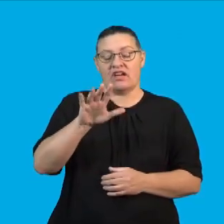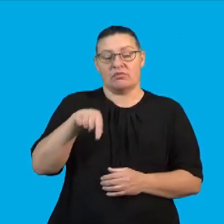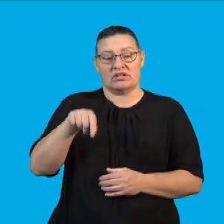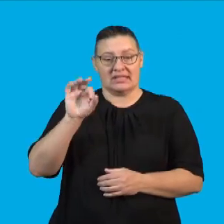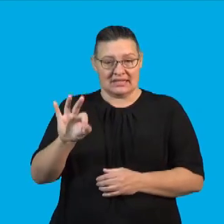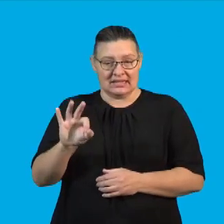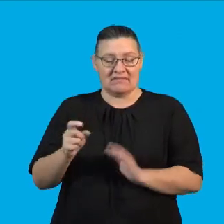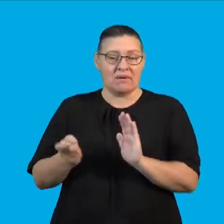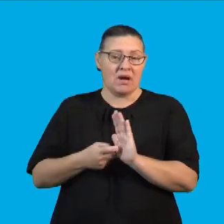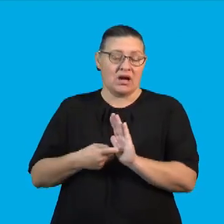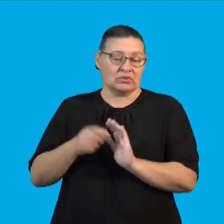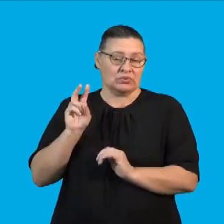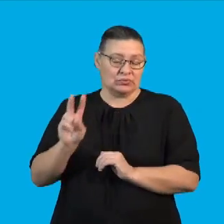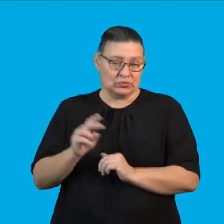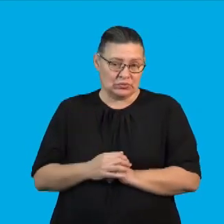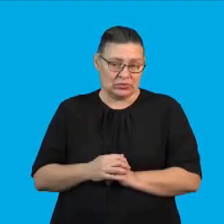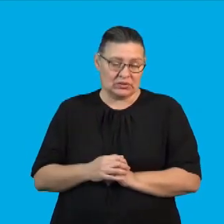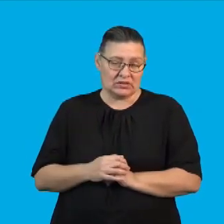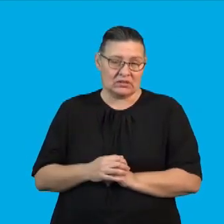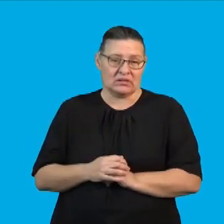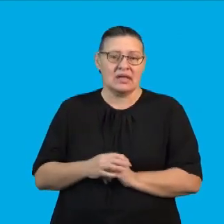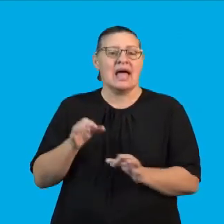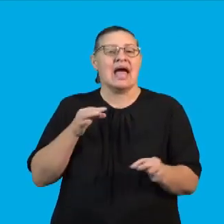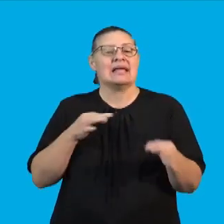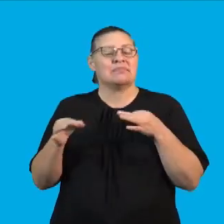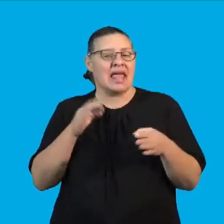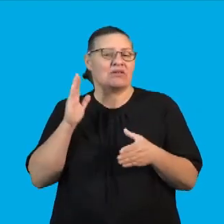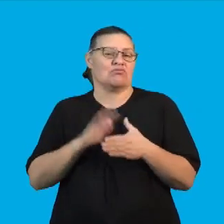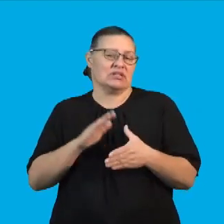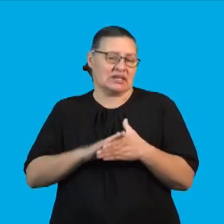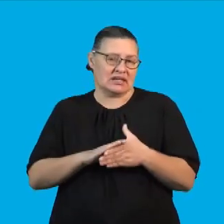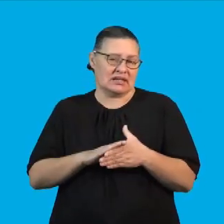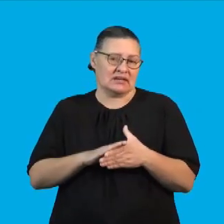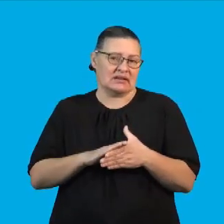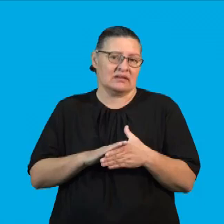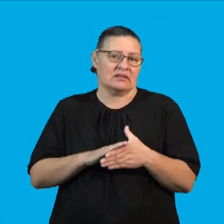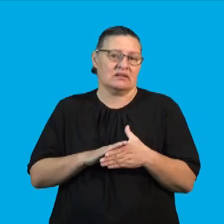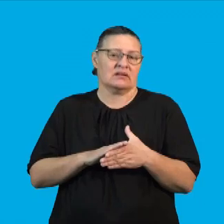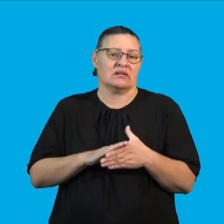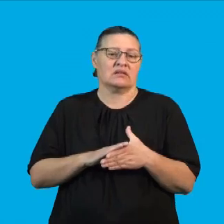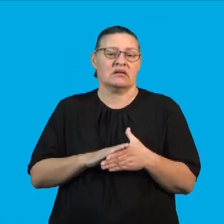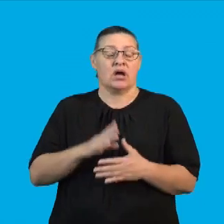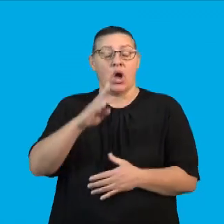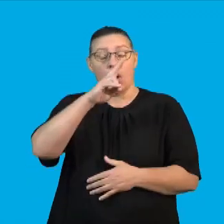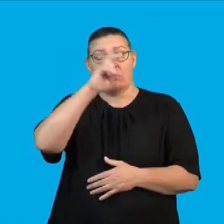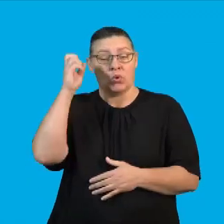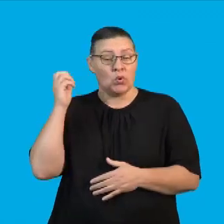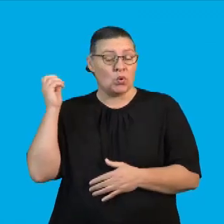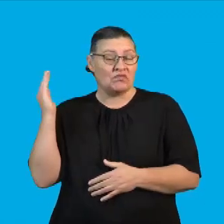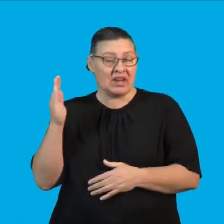353 for 2 marks. Explain one reason why the bluefin